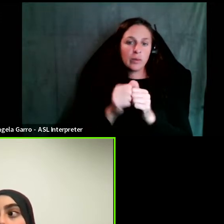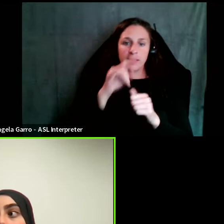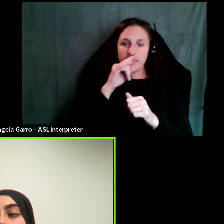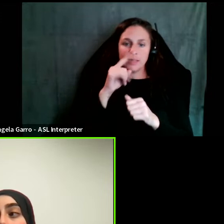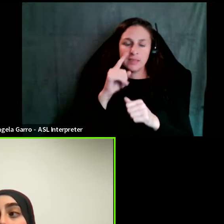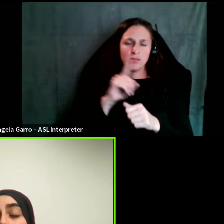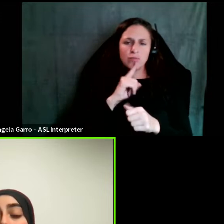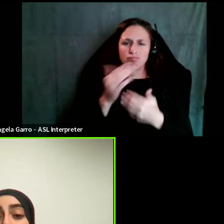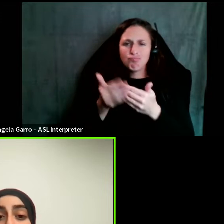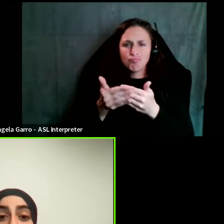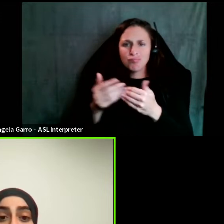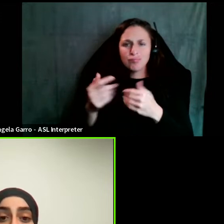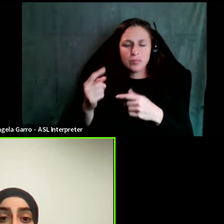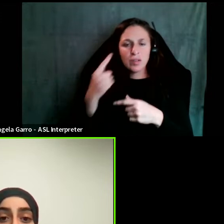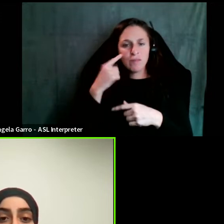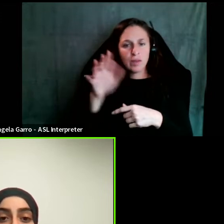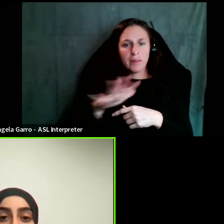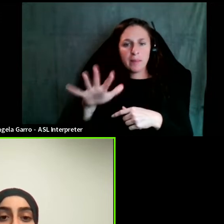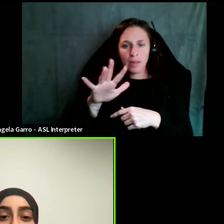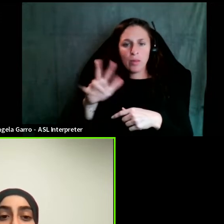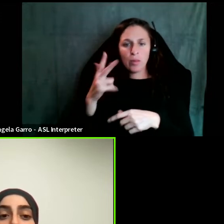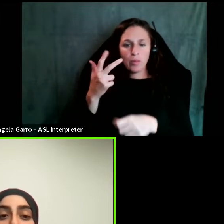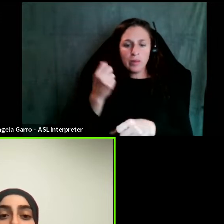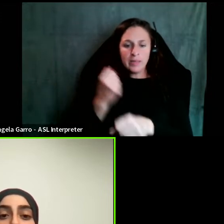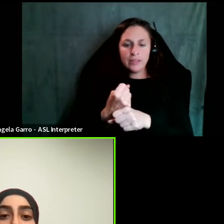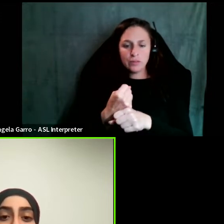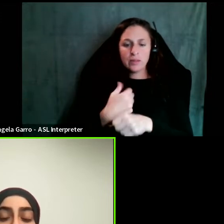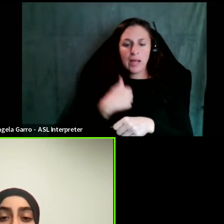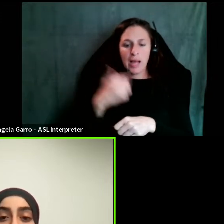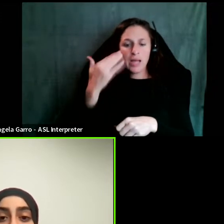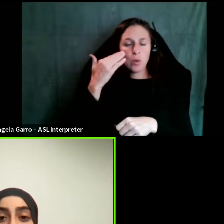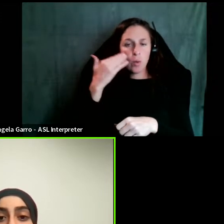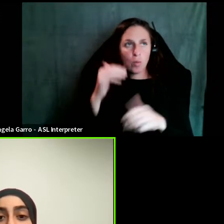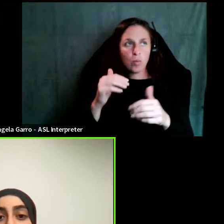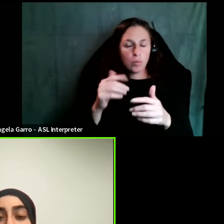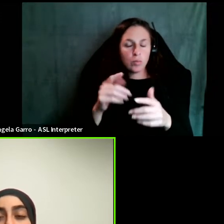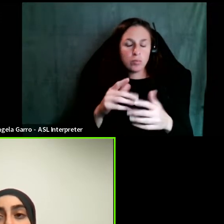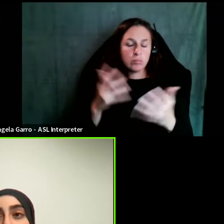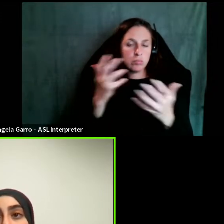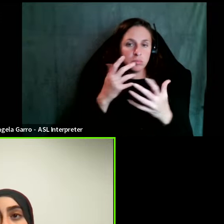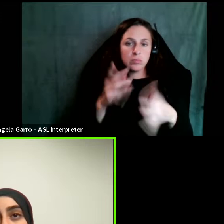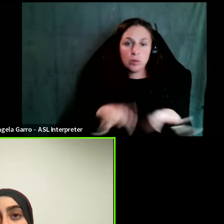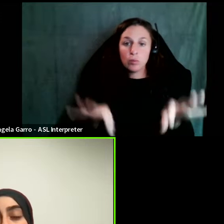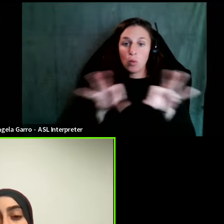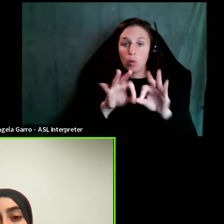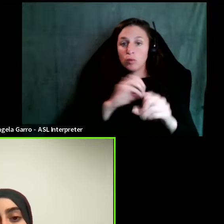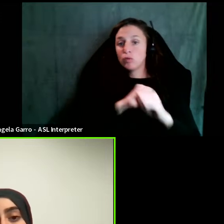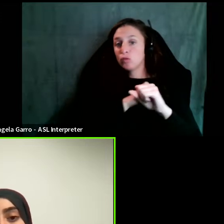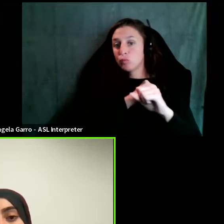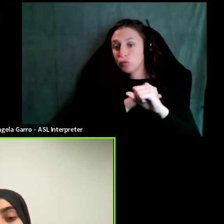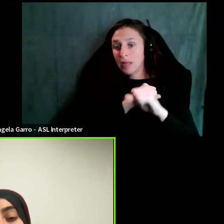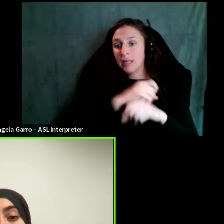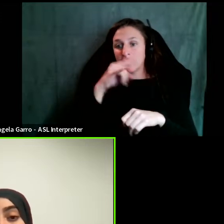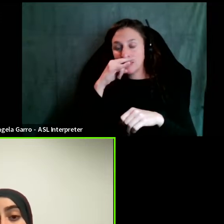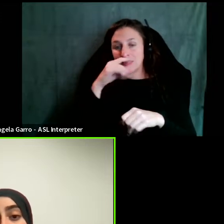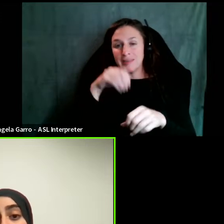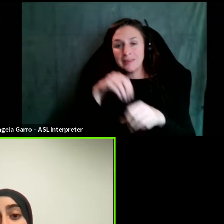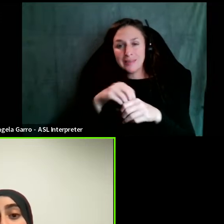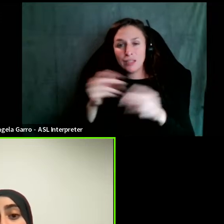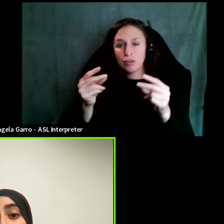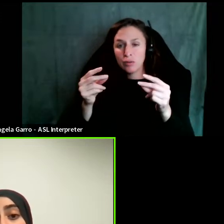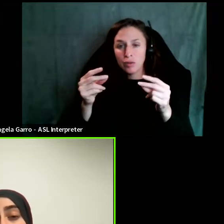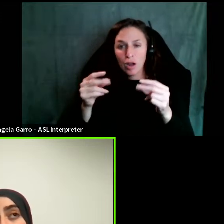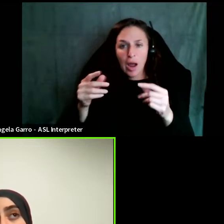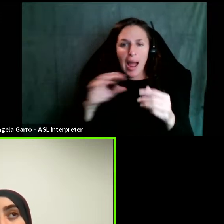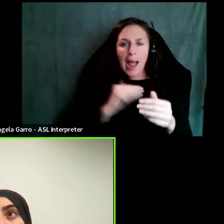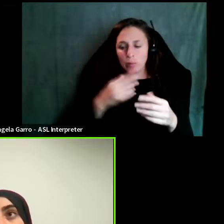for about 3 years now. So I know how important it is to protect the children in our immediate circles and children